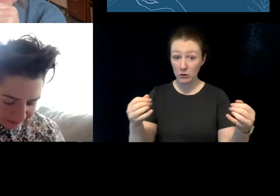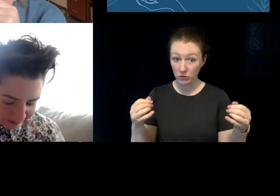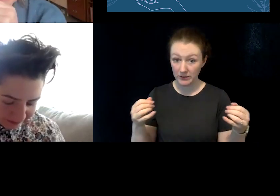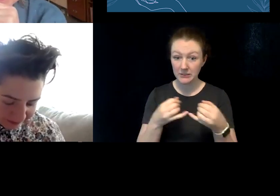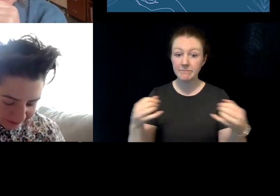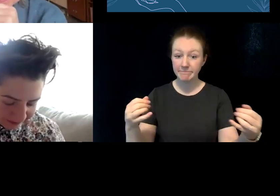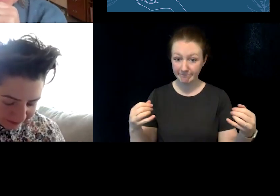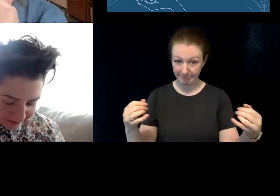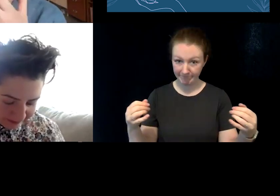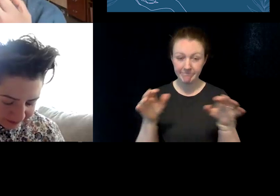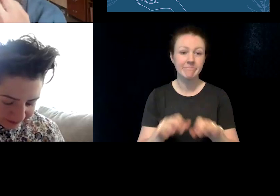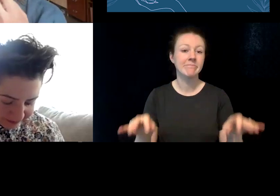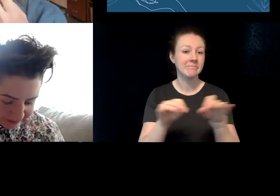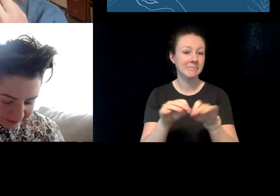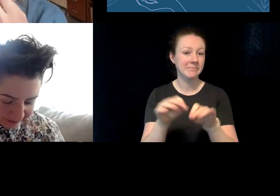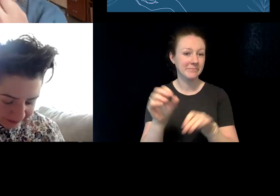important.